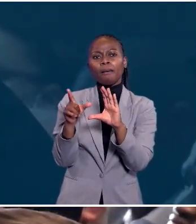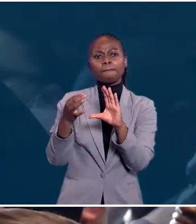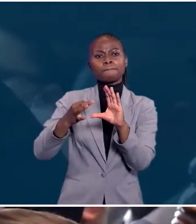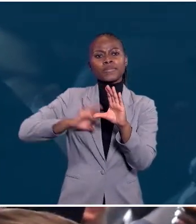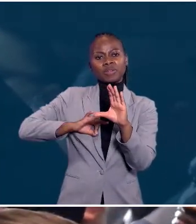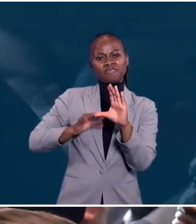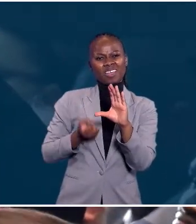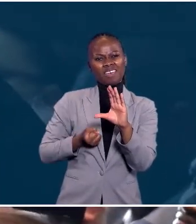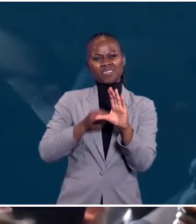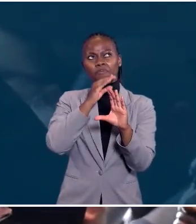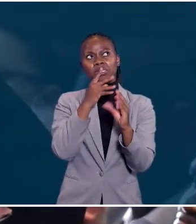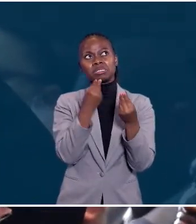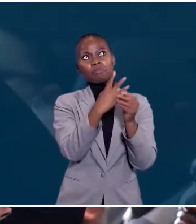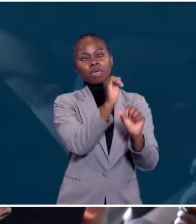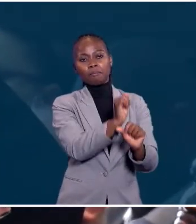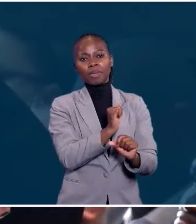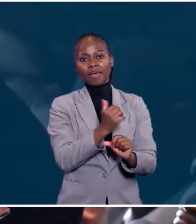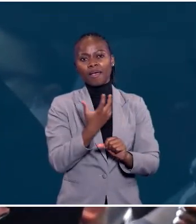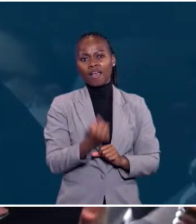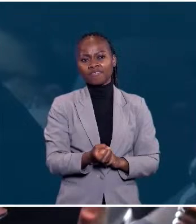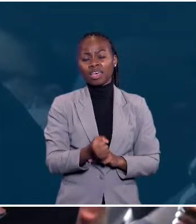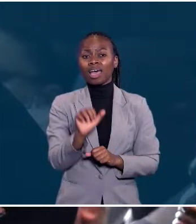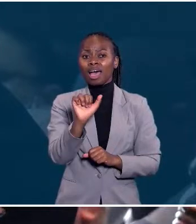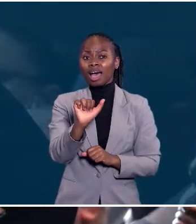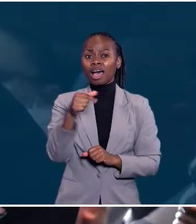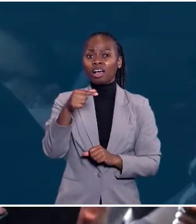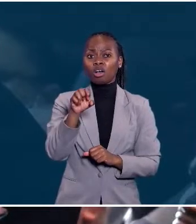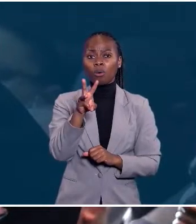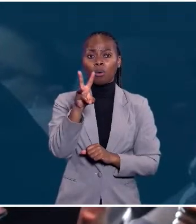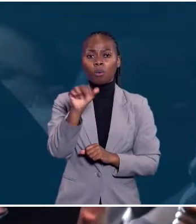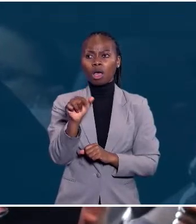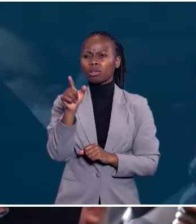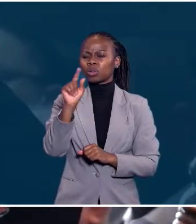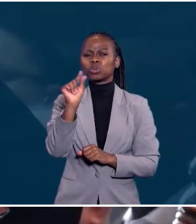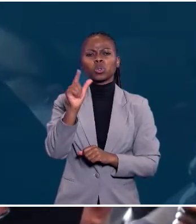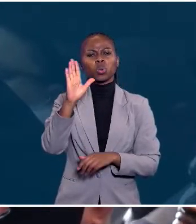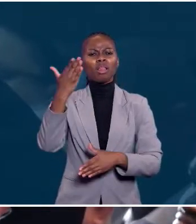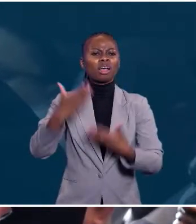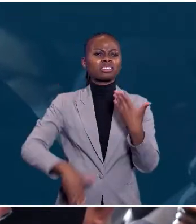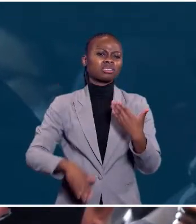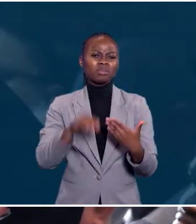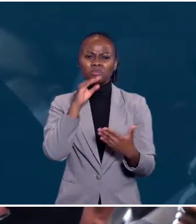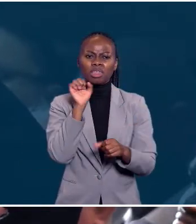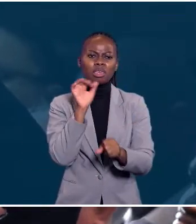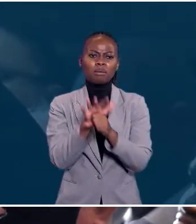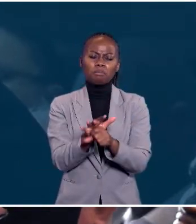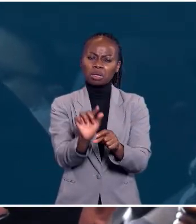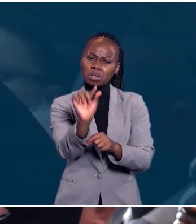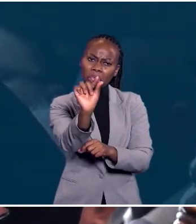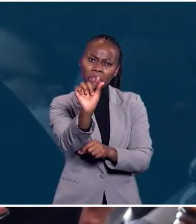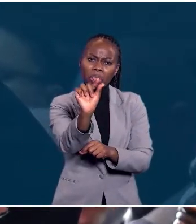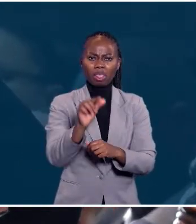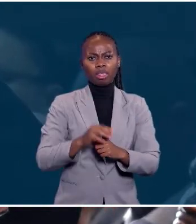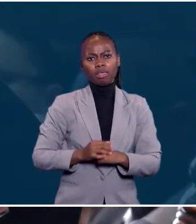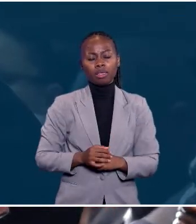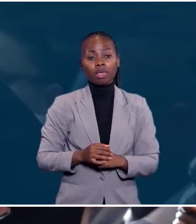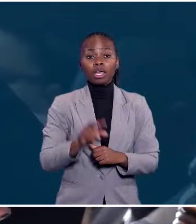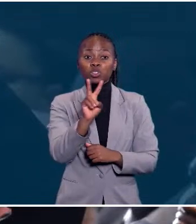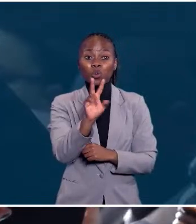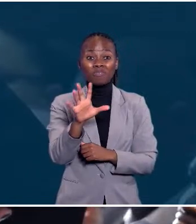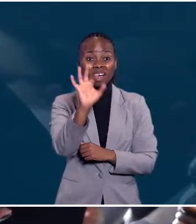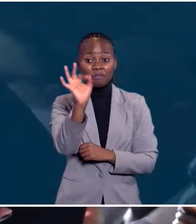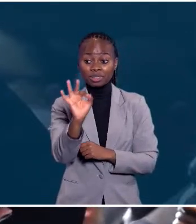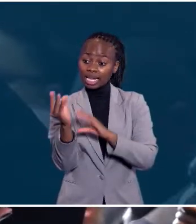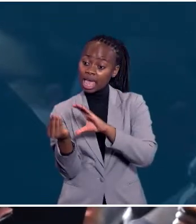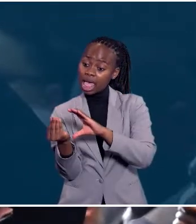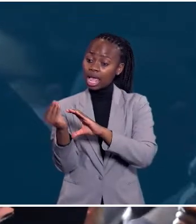when AGOA comes to an end, the impact is very small. And even when you add a 25%, it still